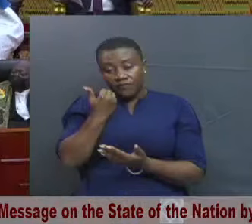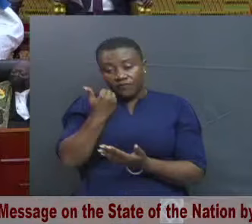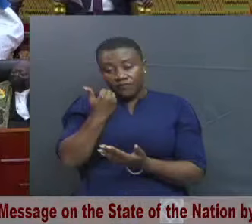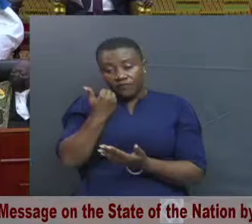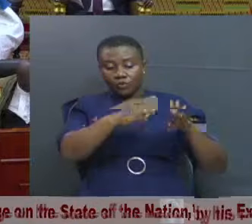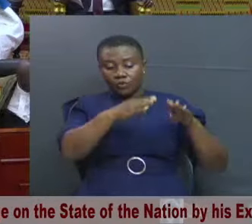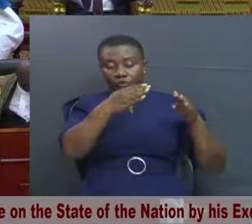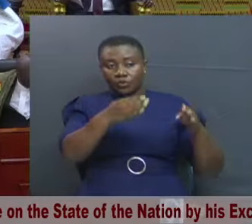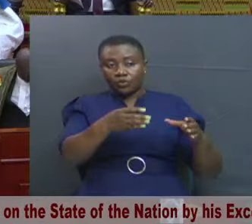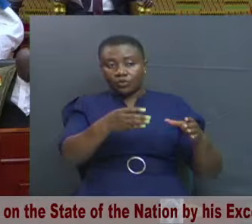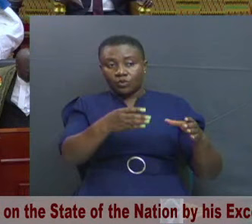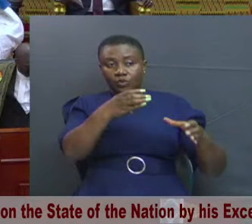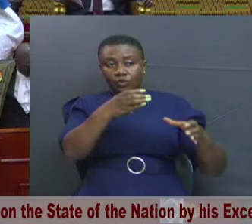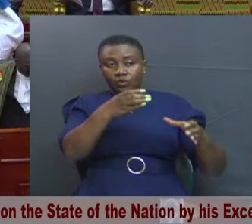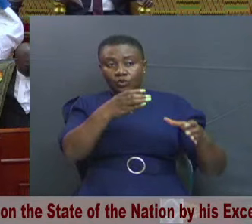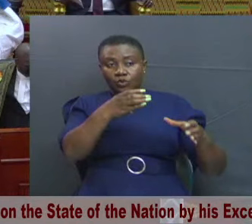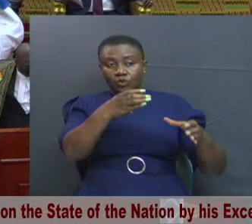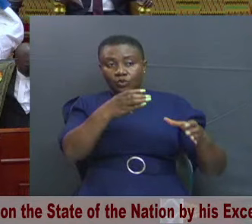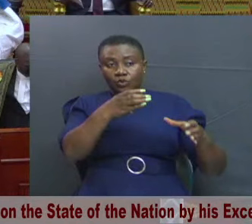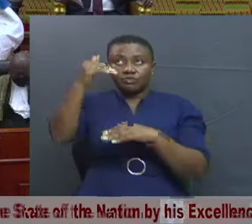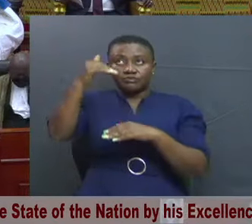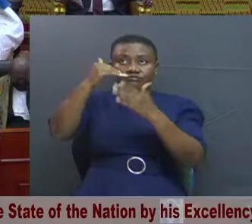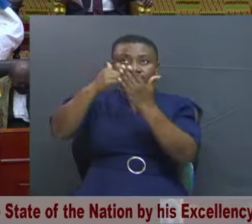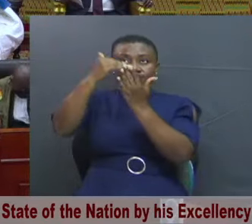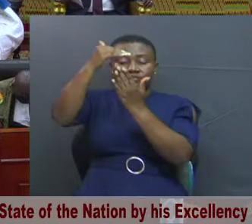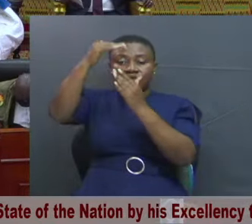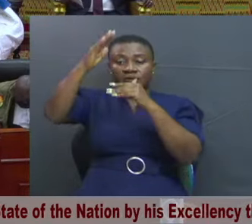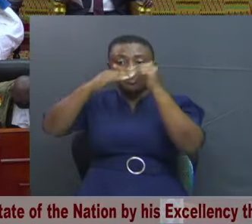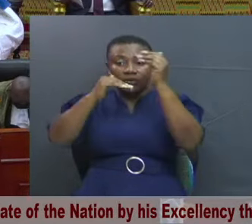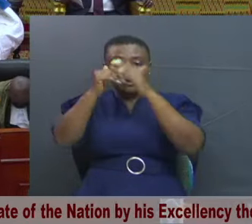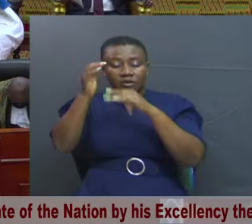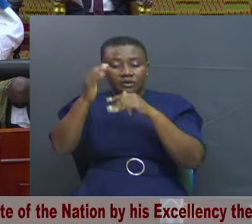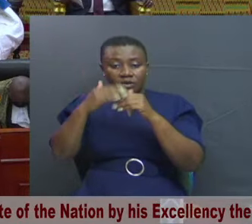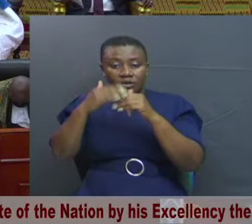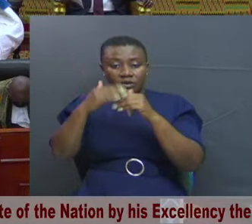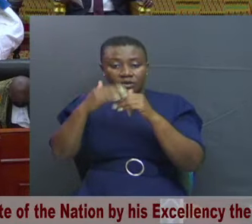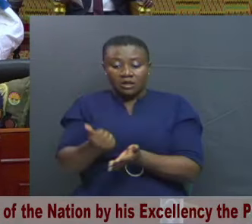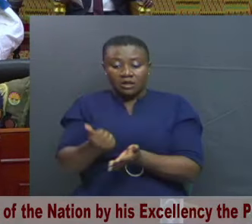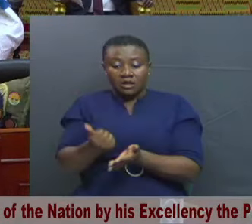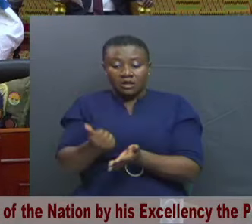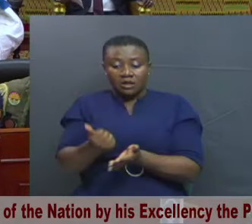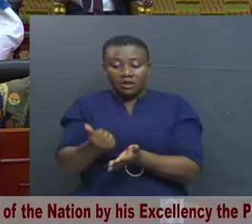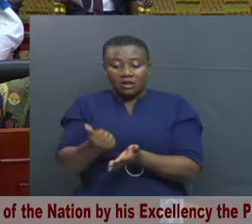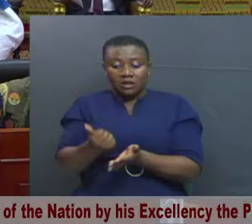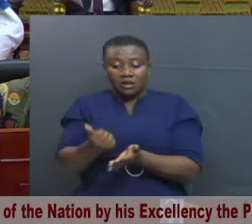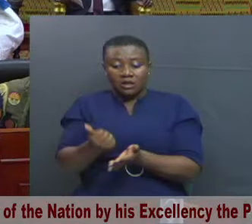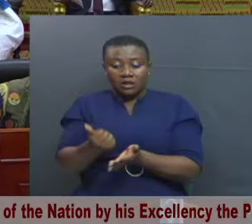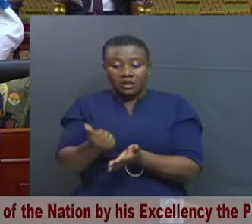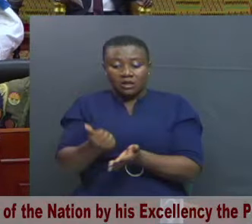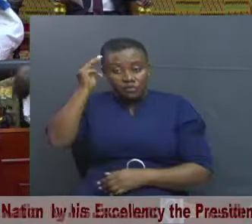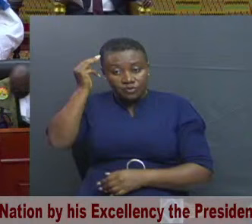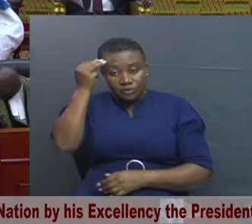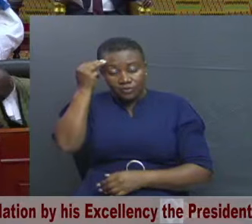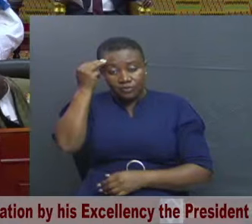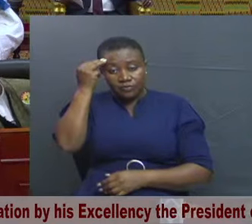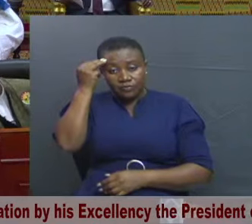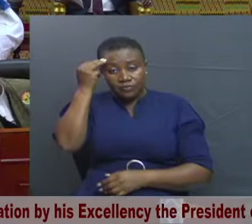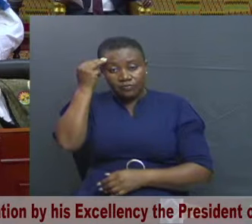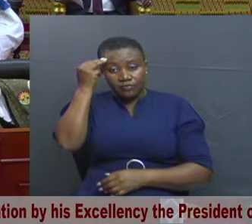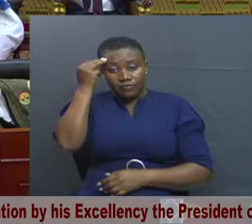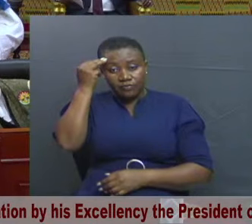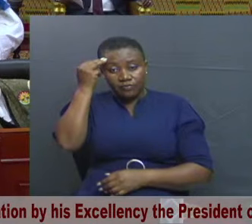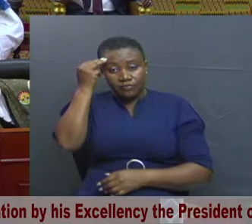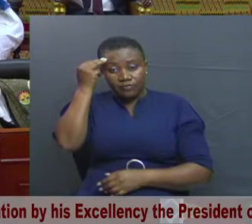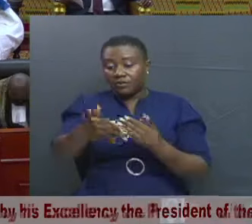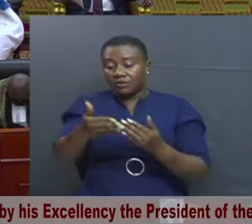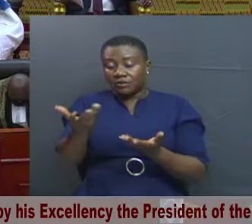the 12 story office building which will house the offices of the Attorney General and the ministry in finally bring